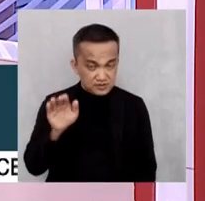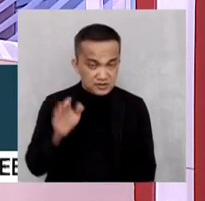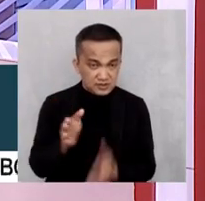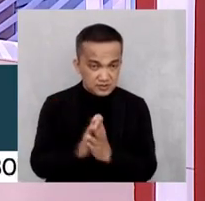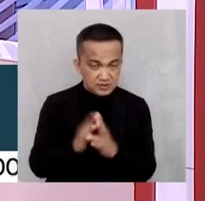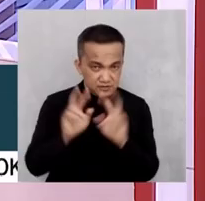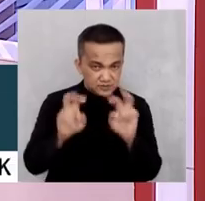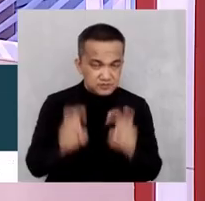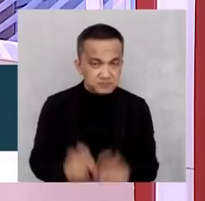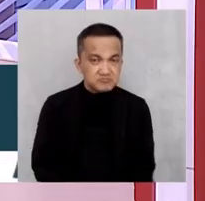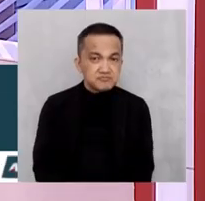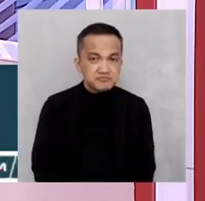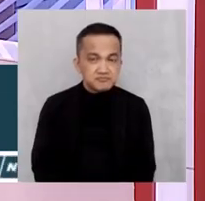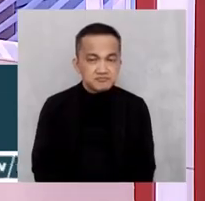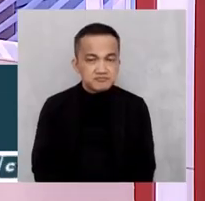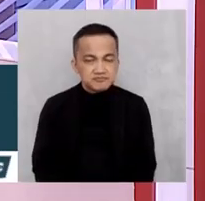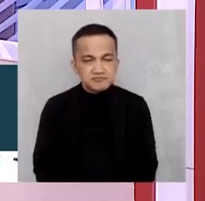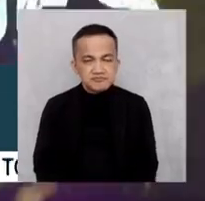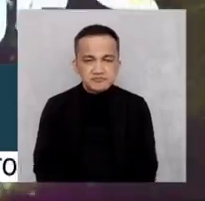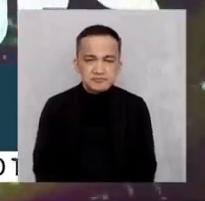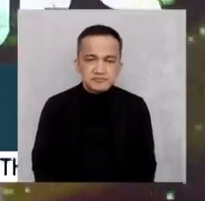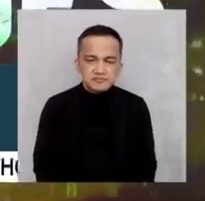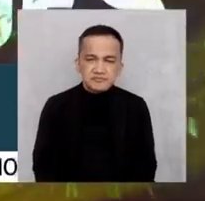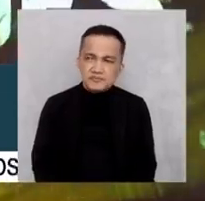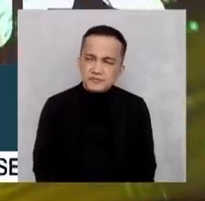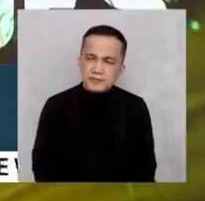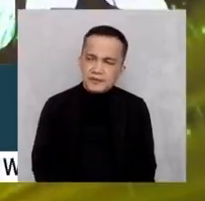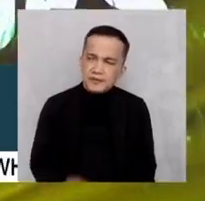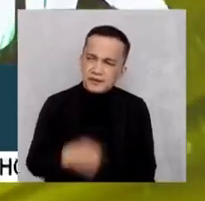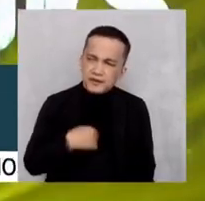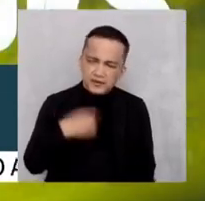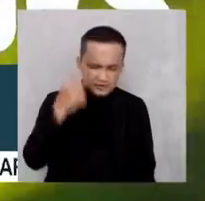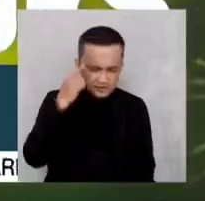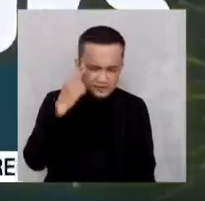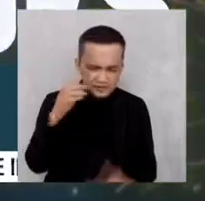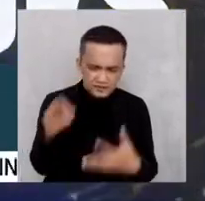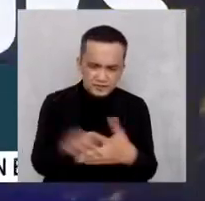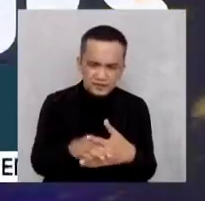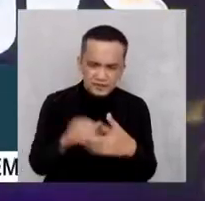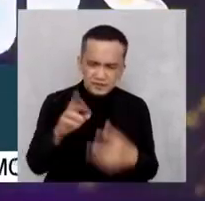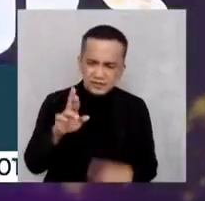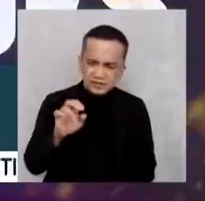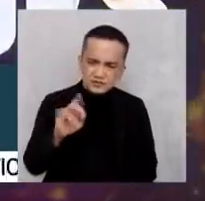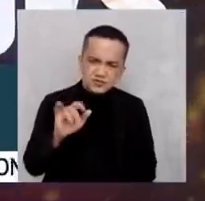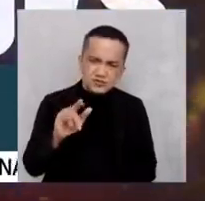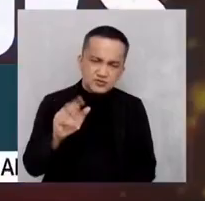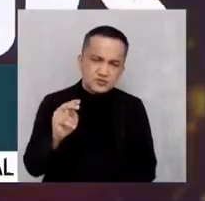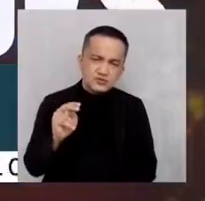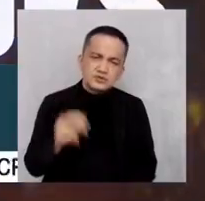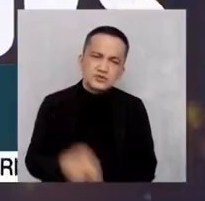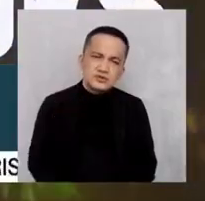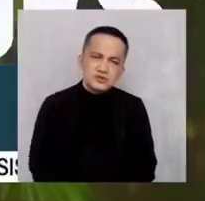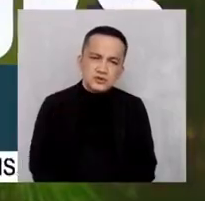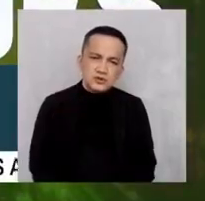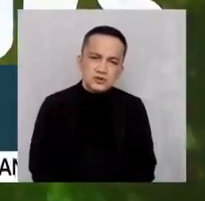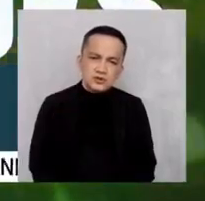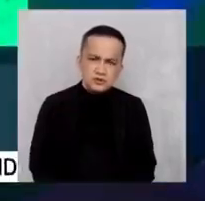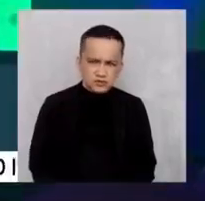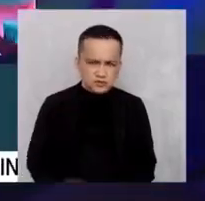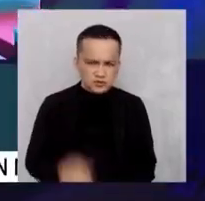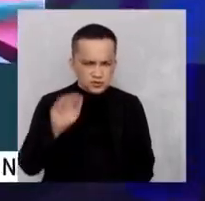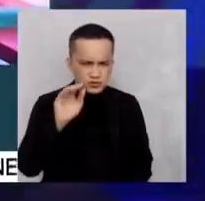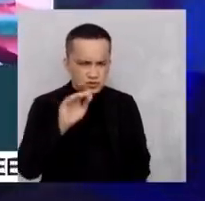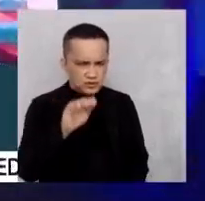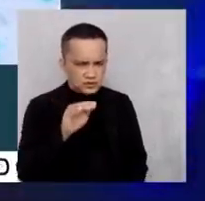it? Actually, I'm still thinking whether to file a resolution calling for an investigation